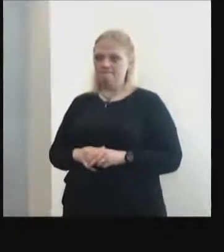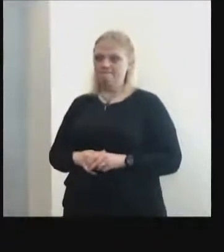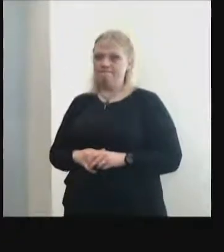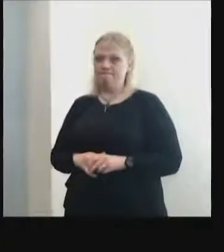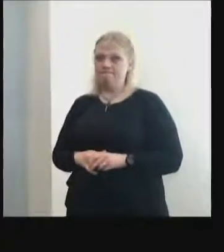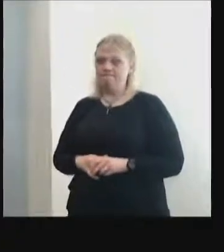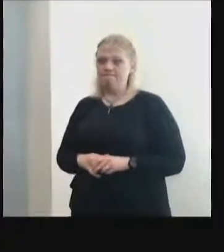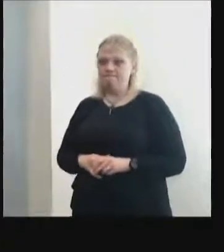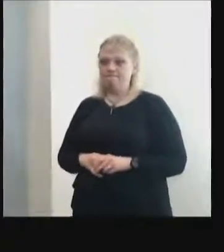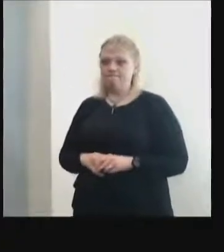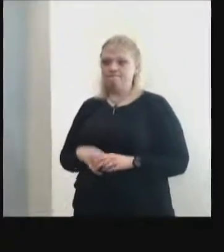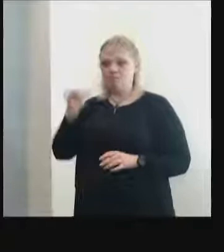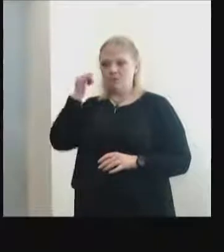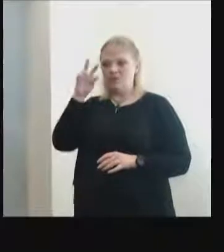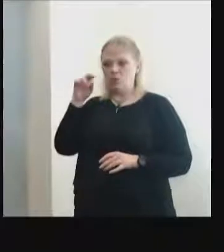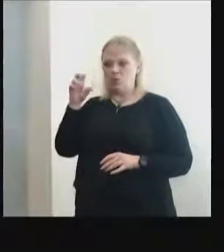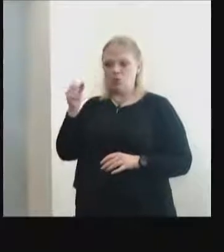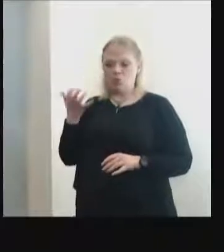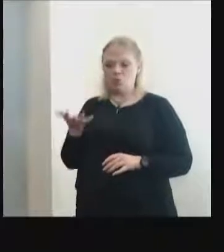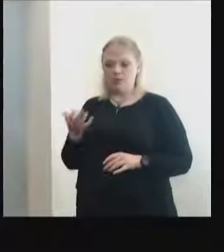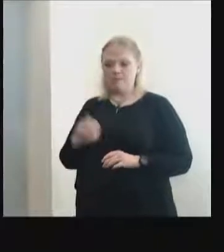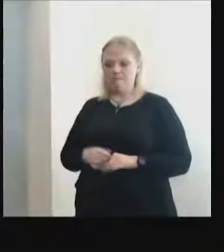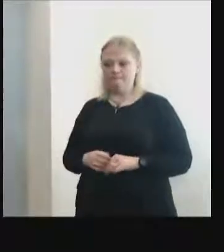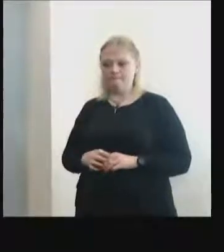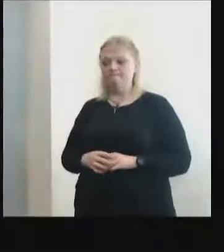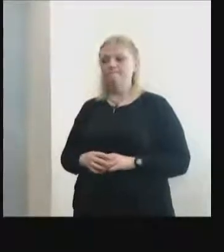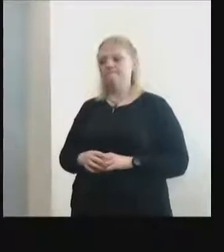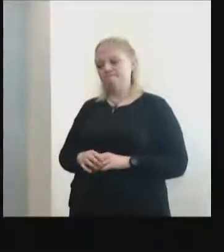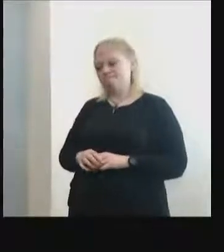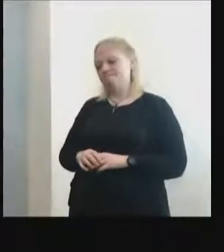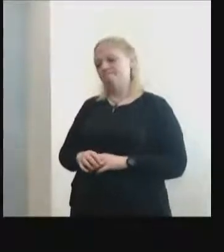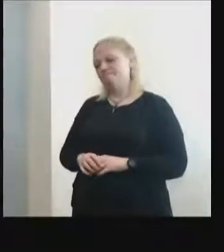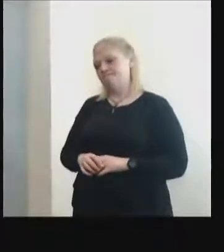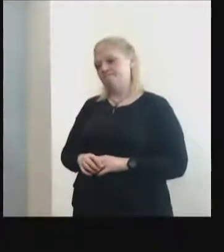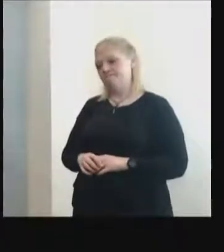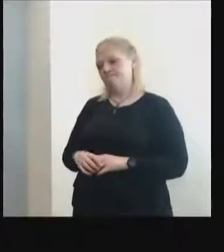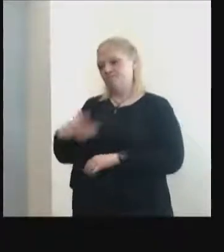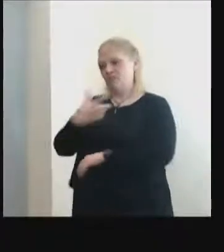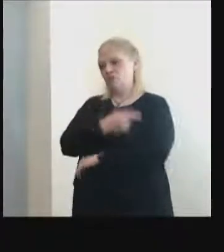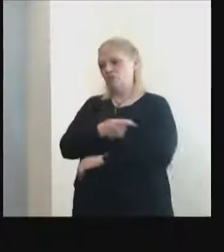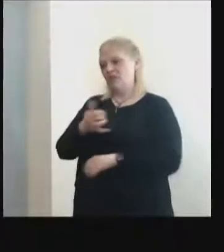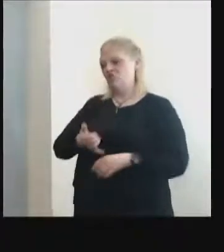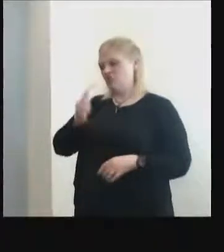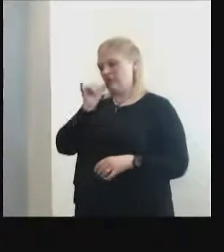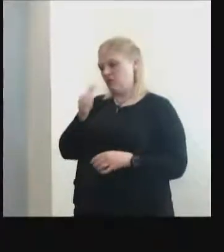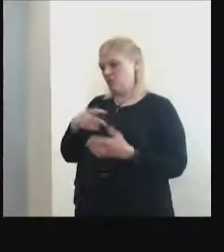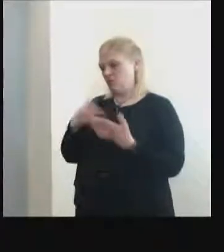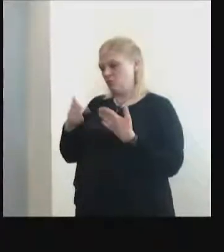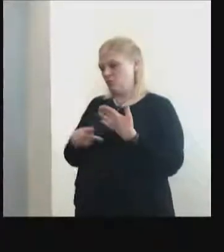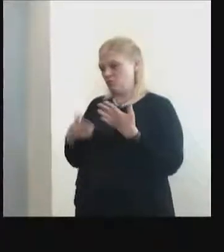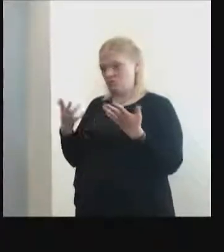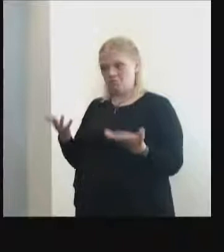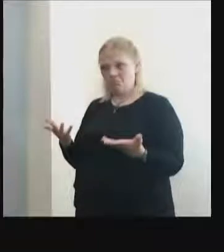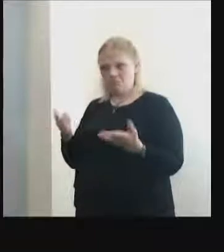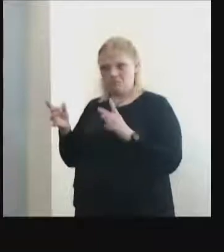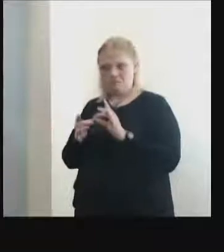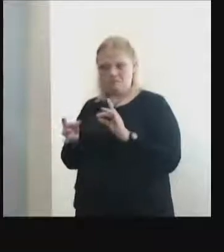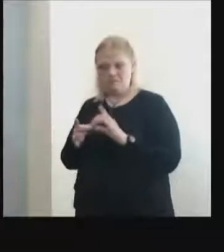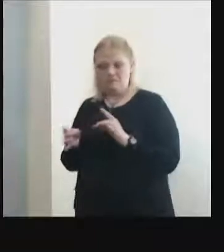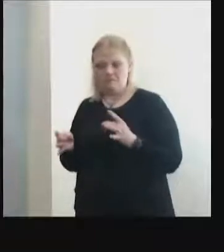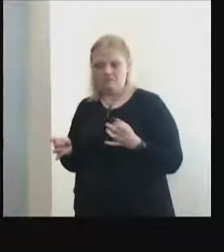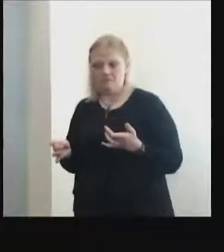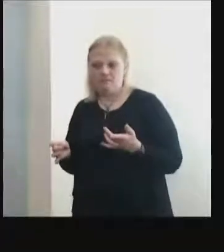If not, Sandra, do you have any more questions? Yes, the Shot in the Chaser program, just wanted to get an update on it. You had mentioned that it